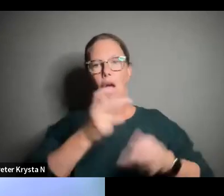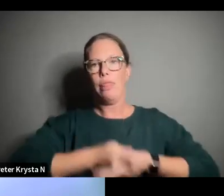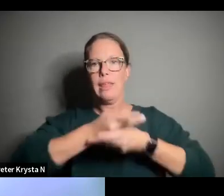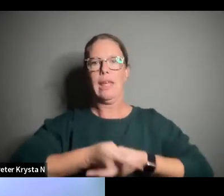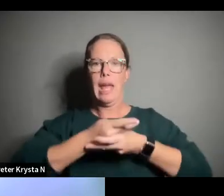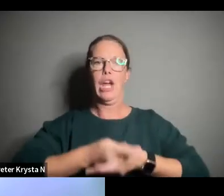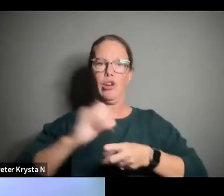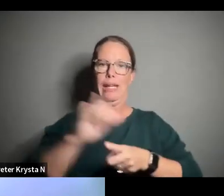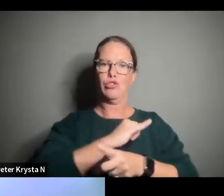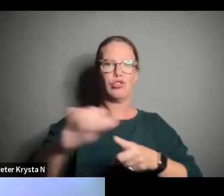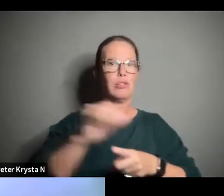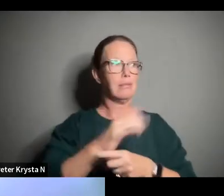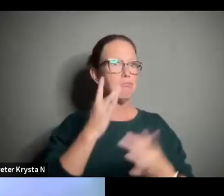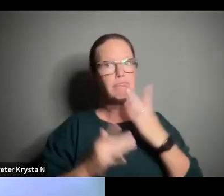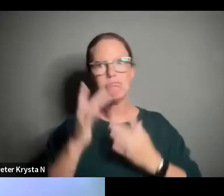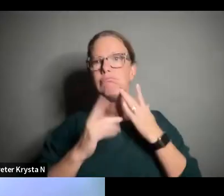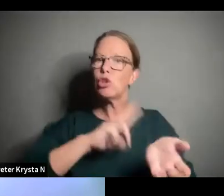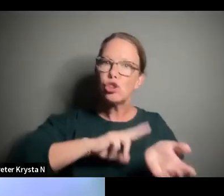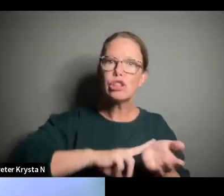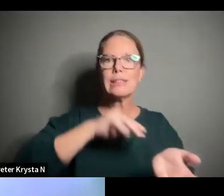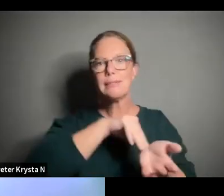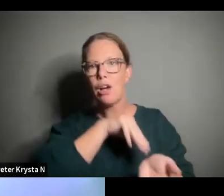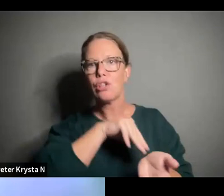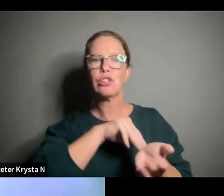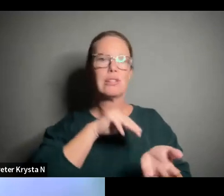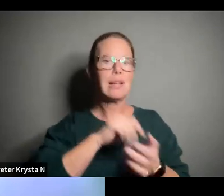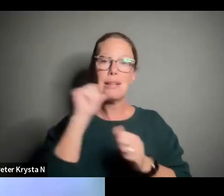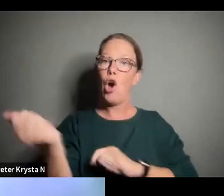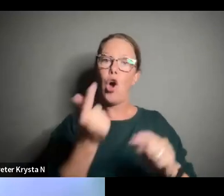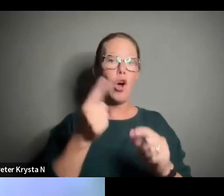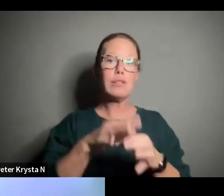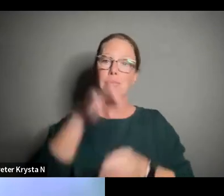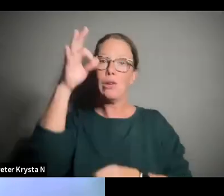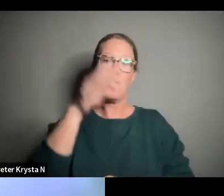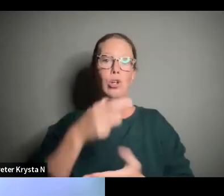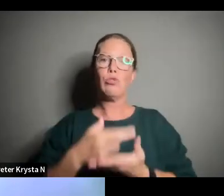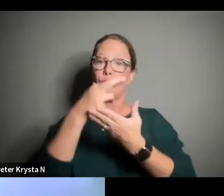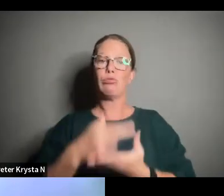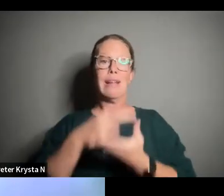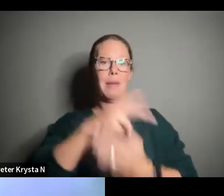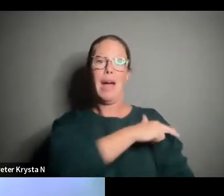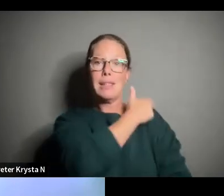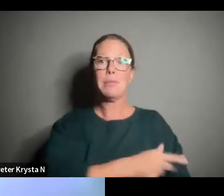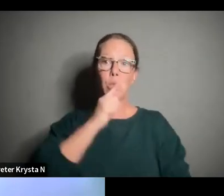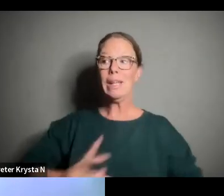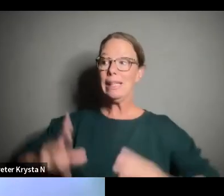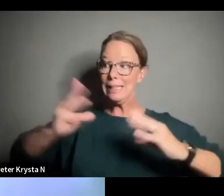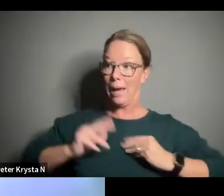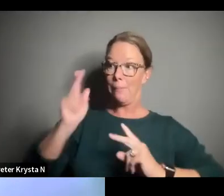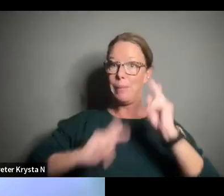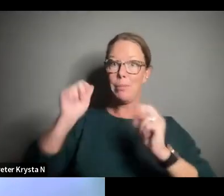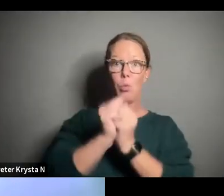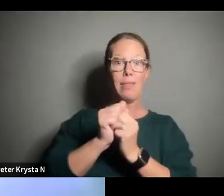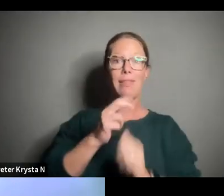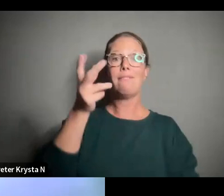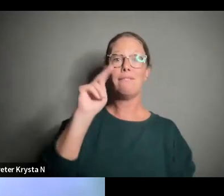there's a shortage of nurses, there's a shortage of people. Not all spinal cord rehab hospitals take people on ventilators. And so you may be